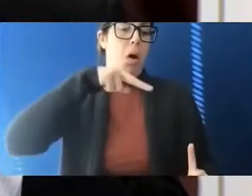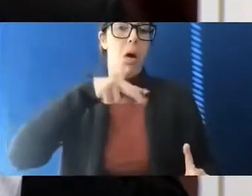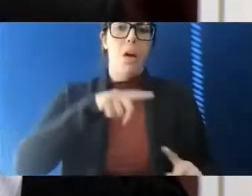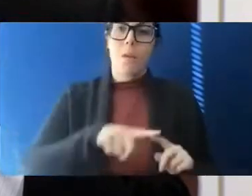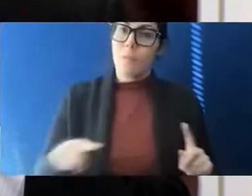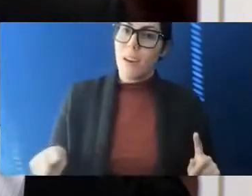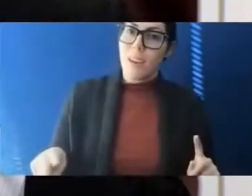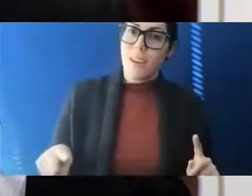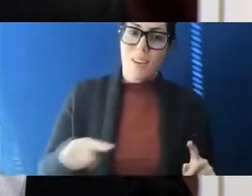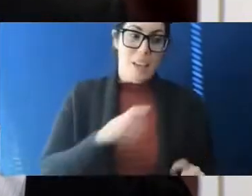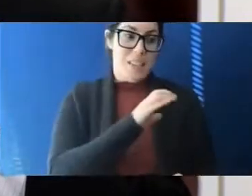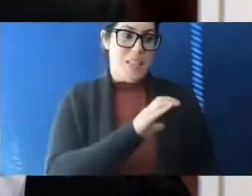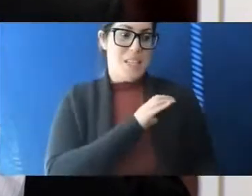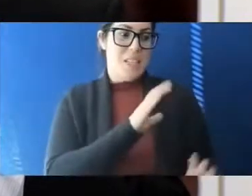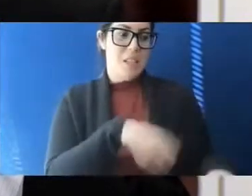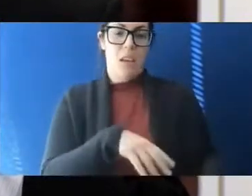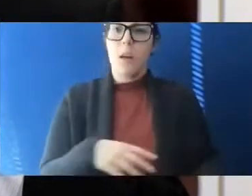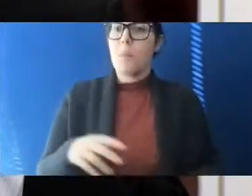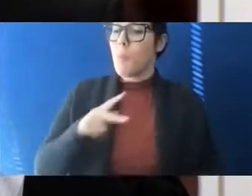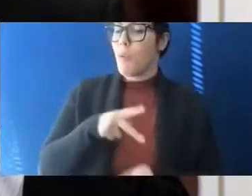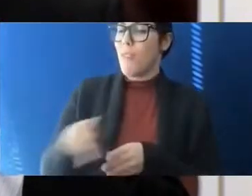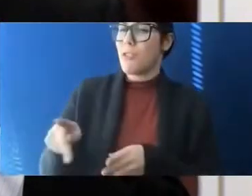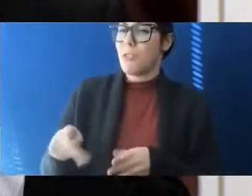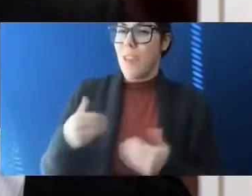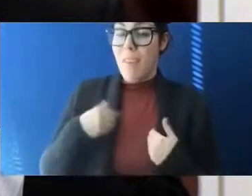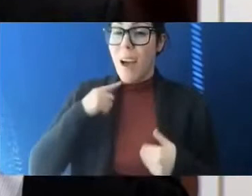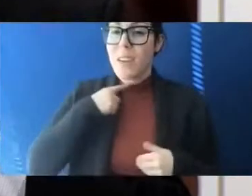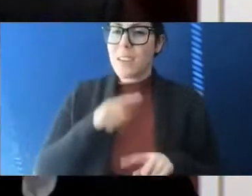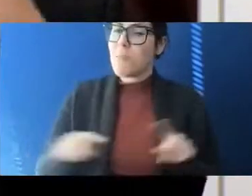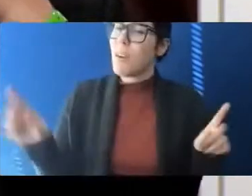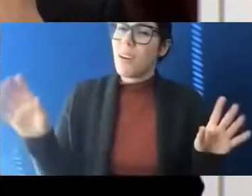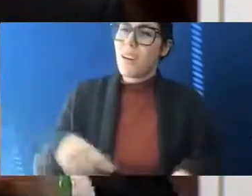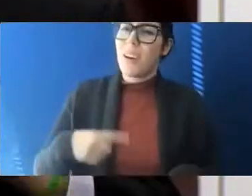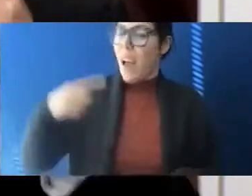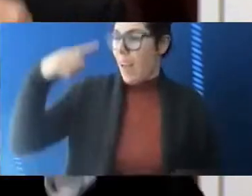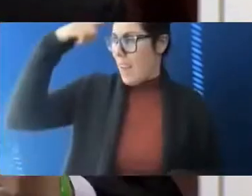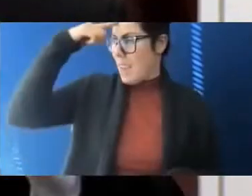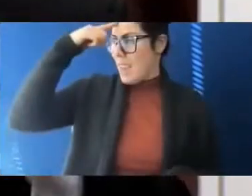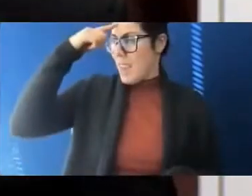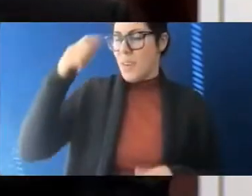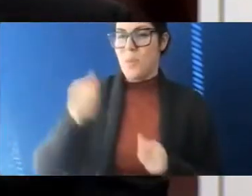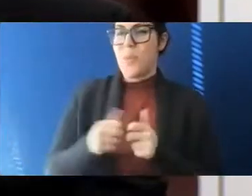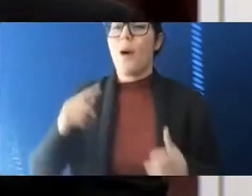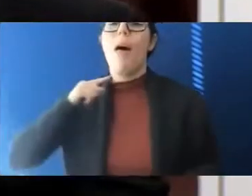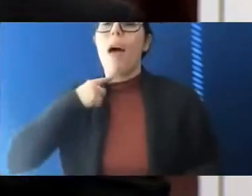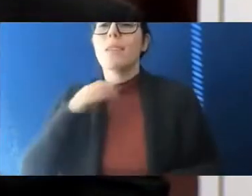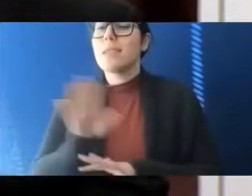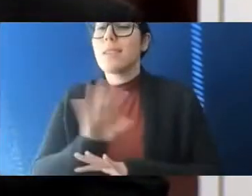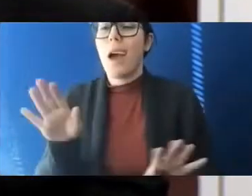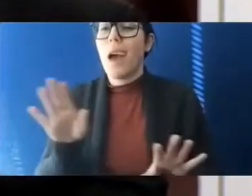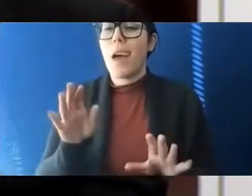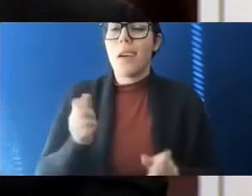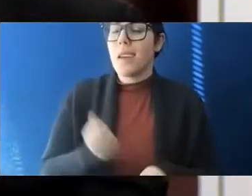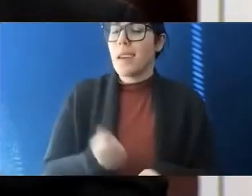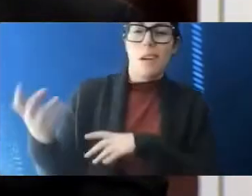second-class professionals. We make a speak with an accent, but we don't think with an accent. We really can deliver.